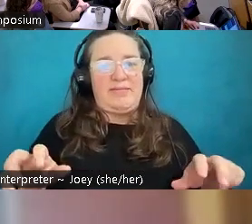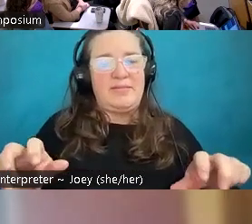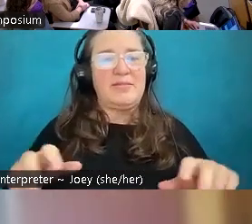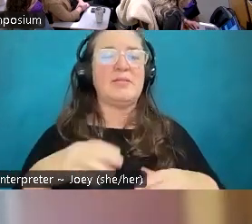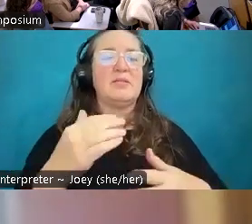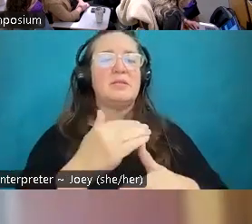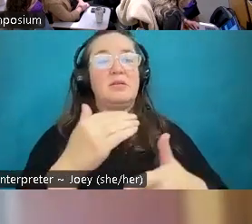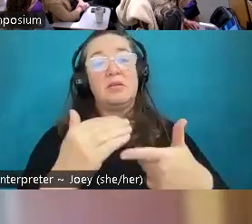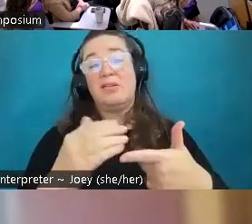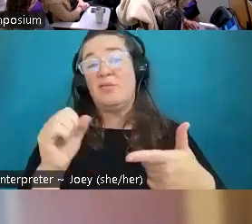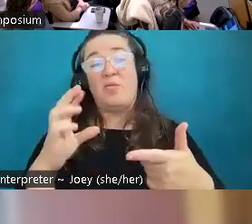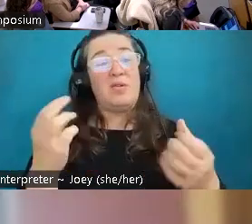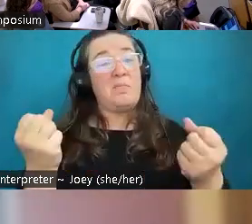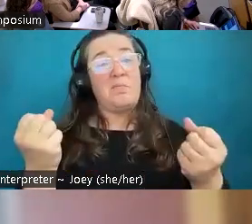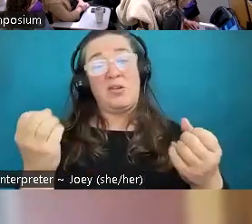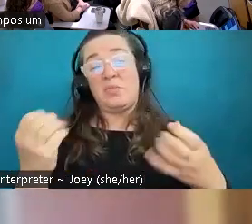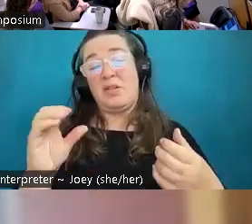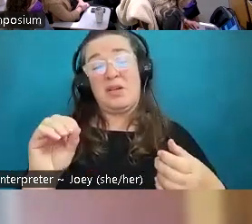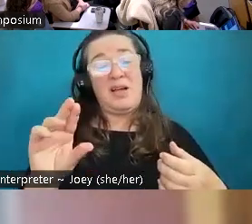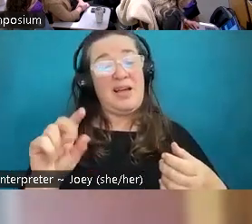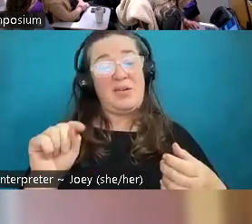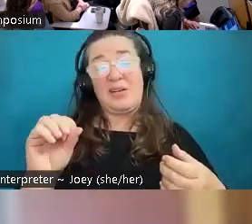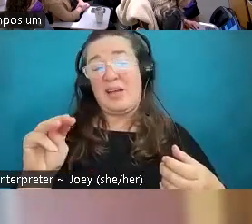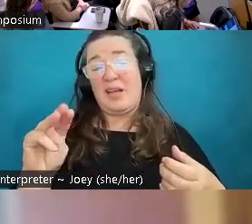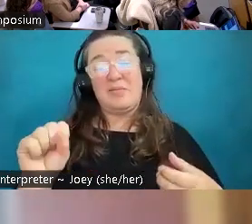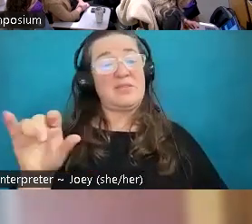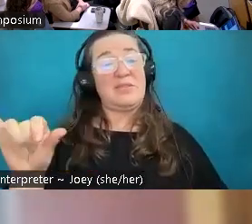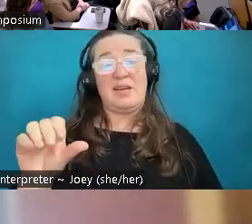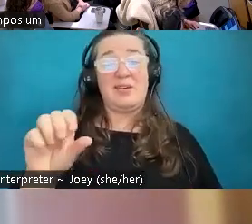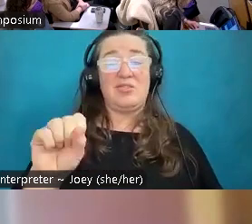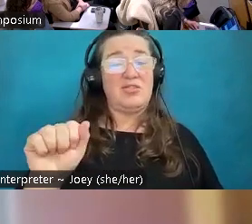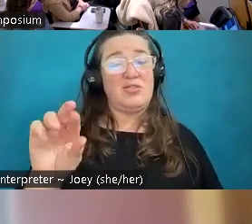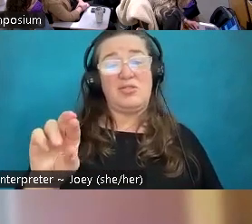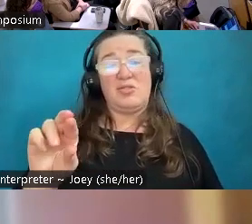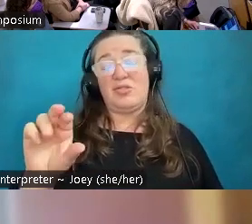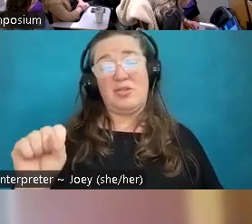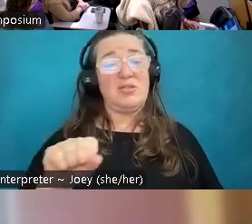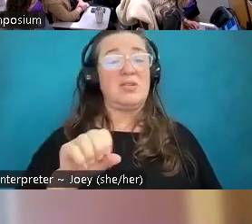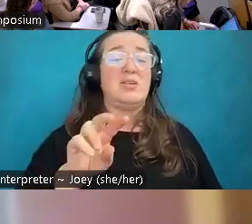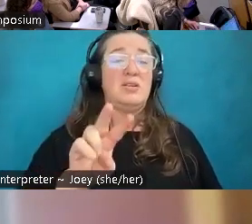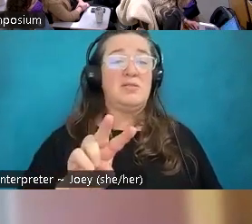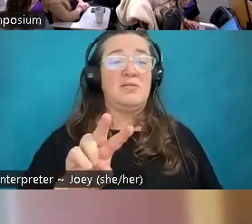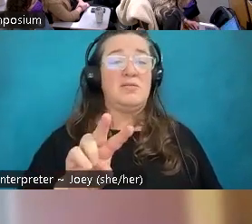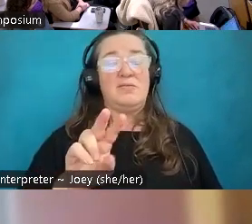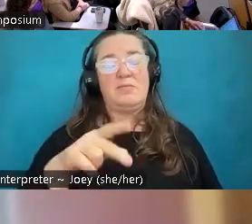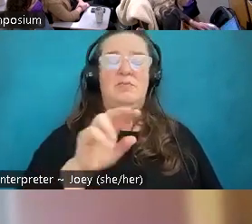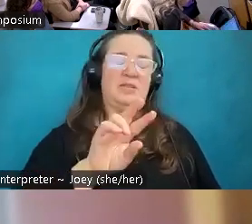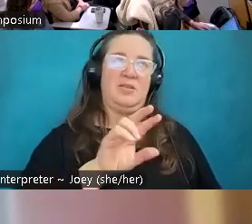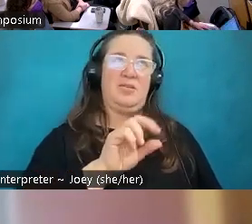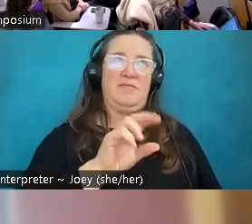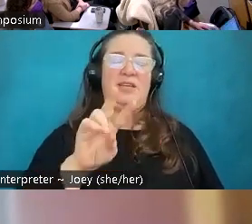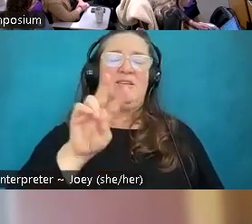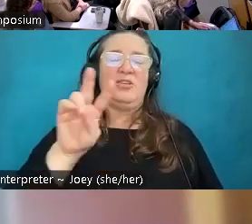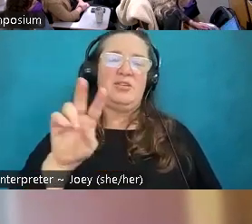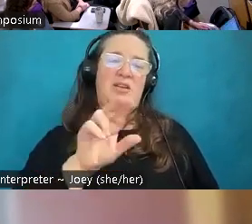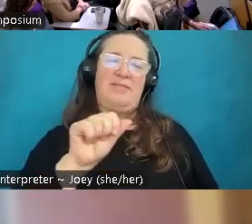as SARS-CoV-2, leading to lung fibrosis, lupus, or migraines. In addition, different infectious